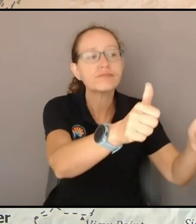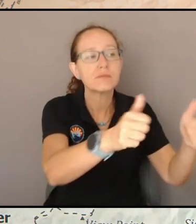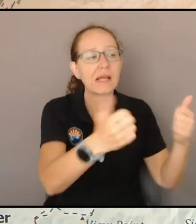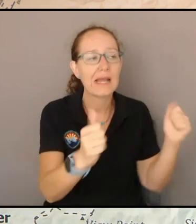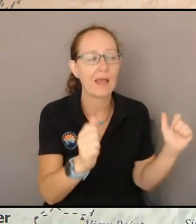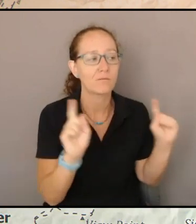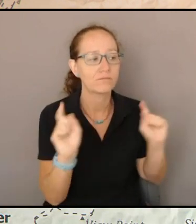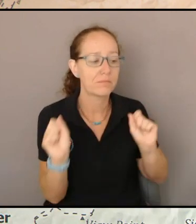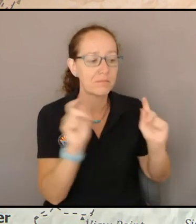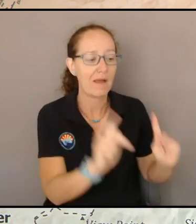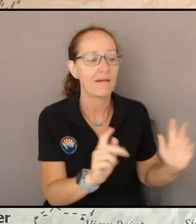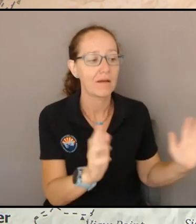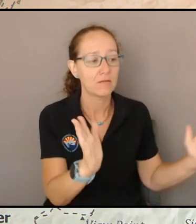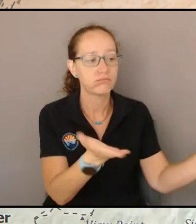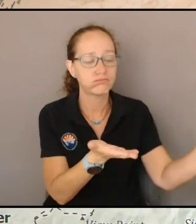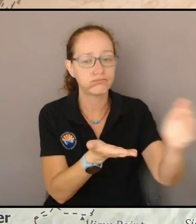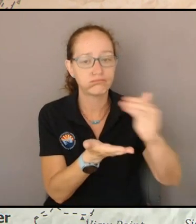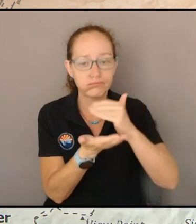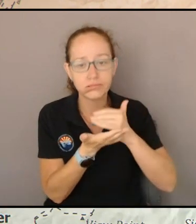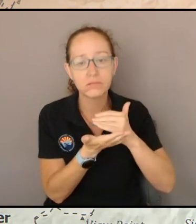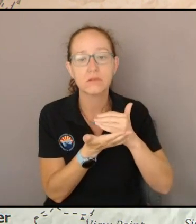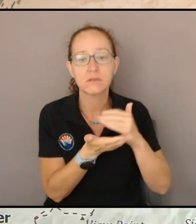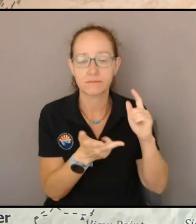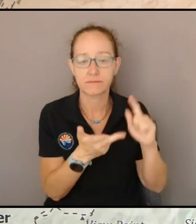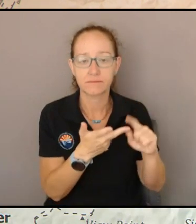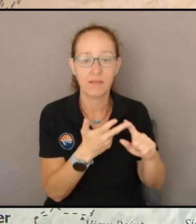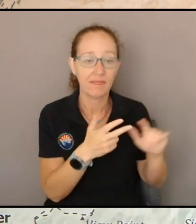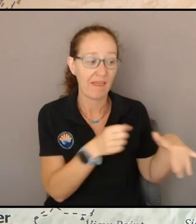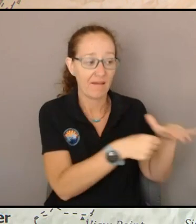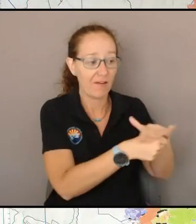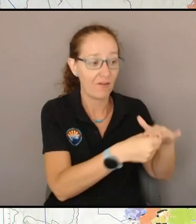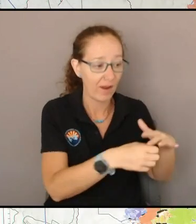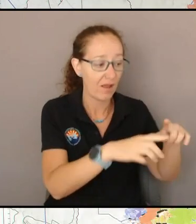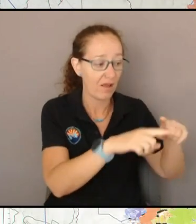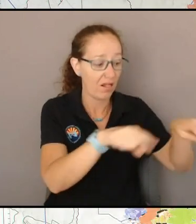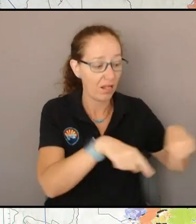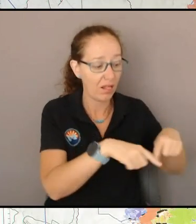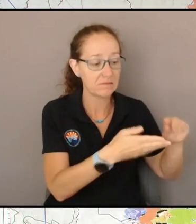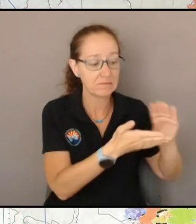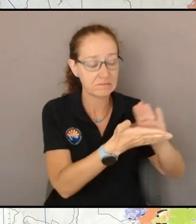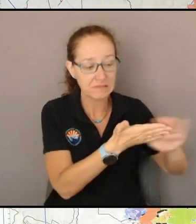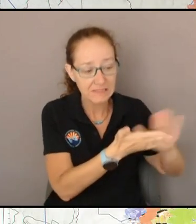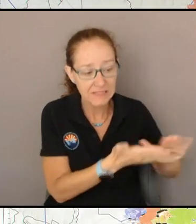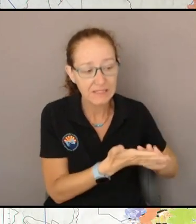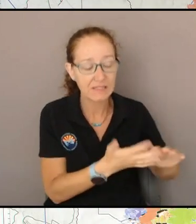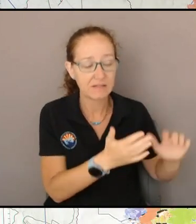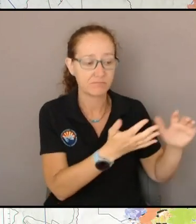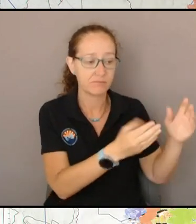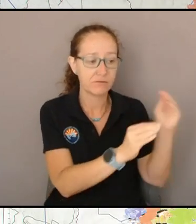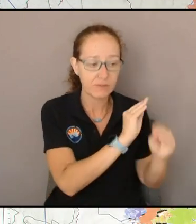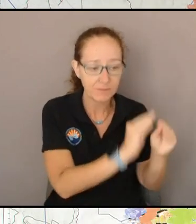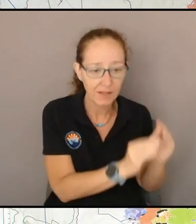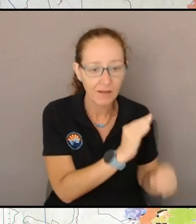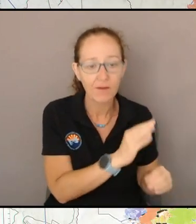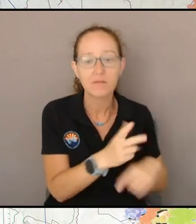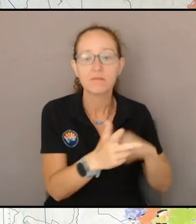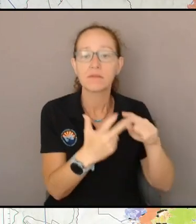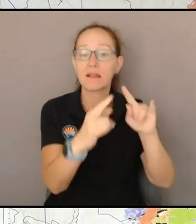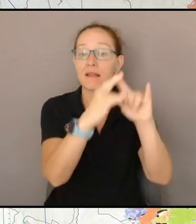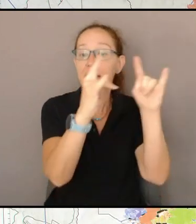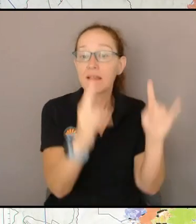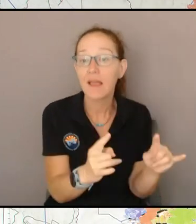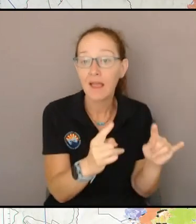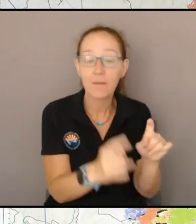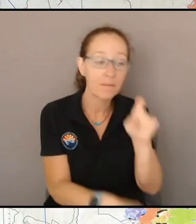area, cleaning up and repairing those drop points, also cleaning up some of the camp activity that was in Eagle